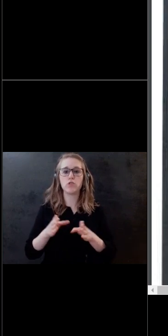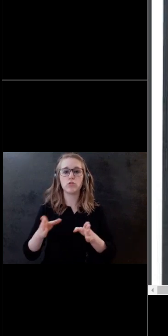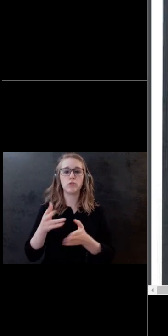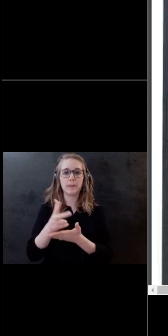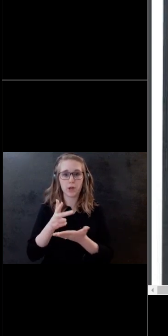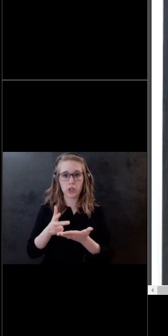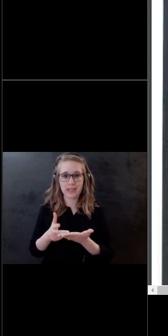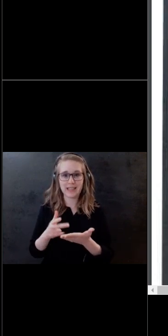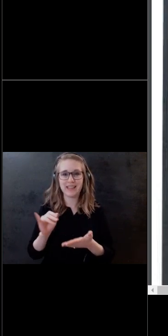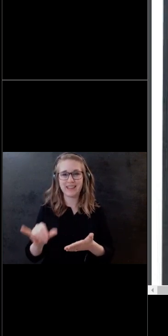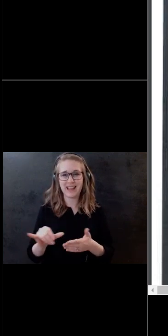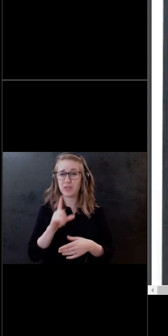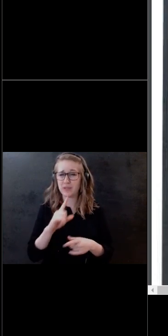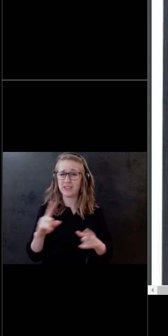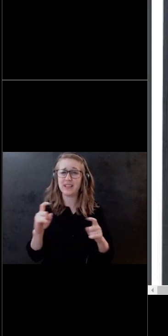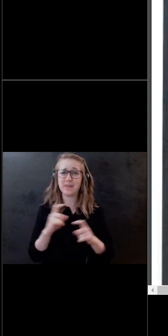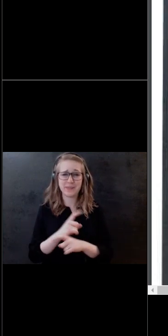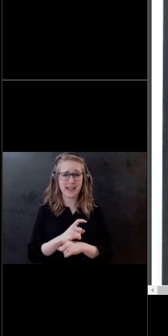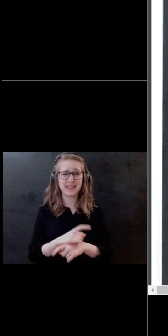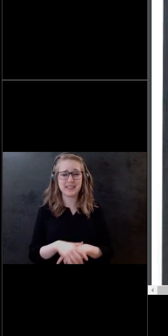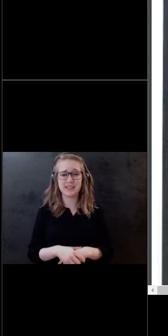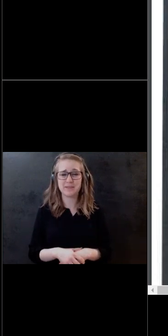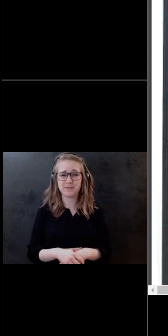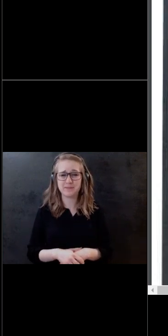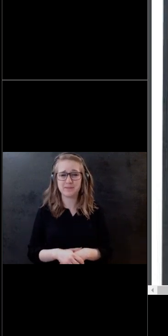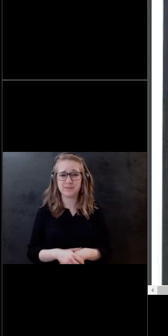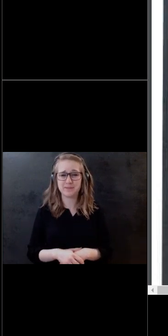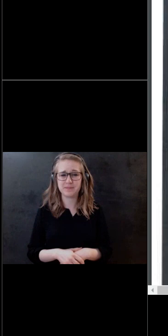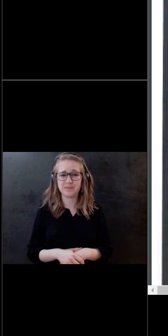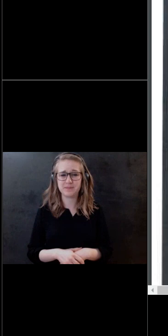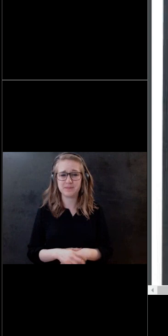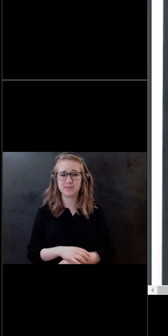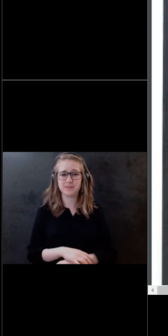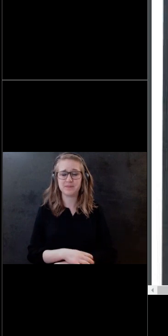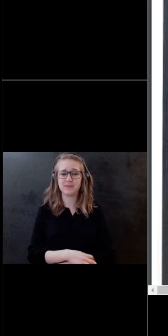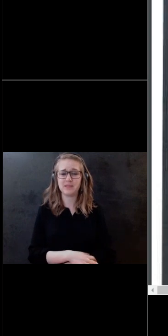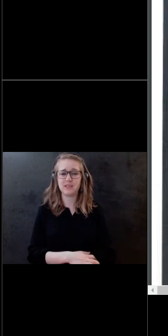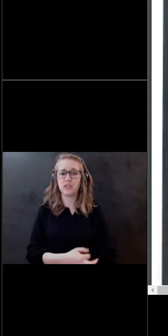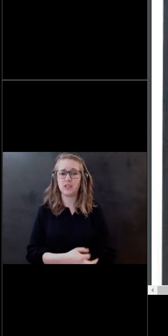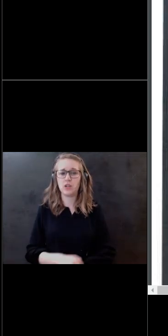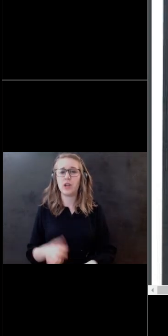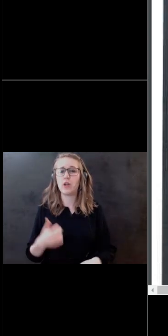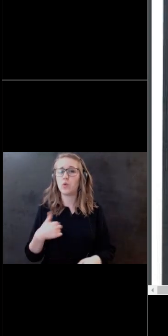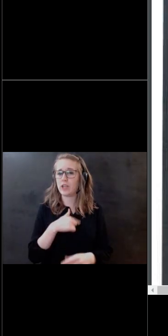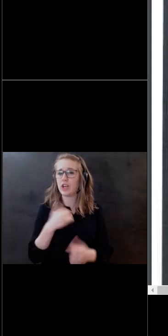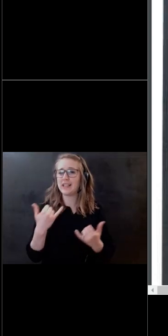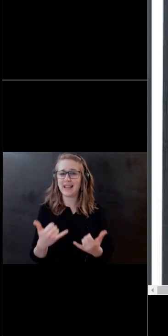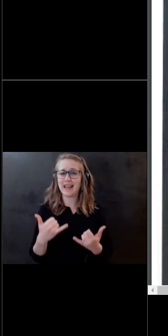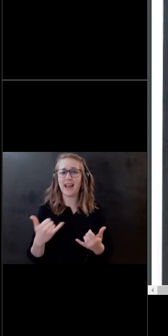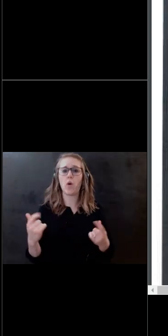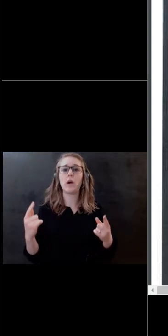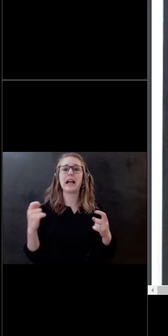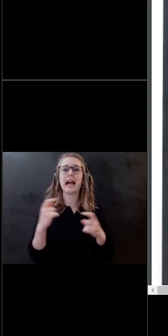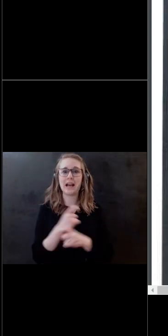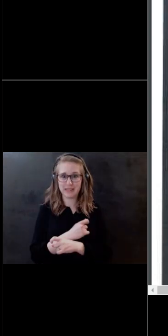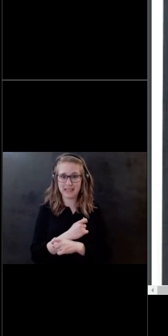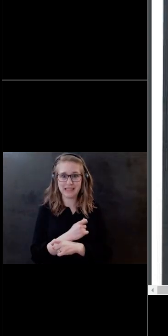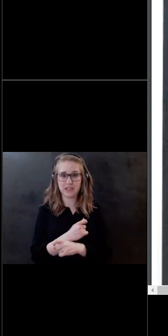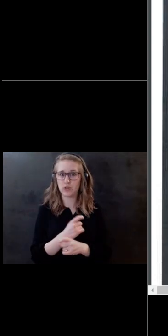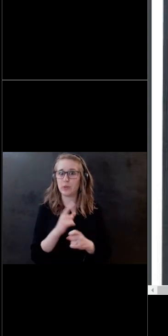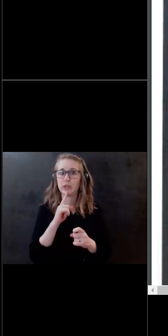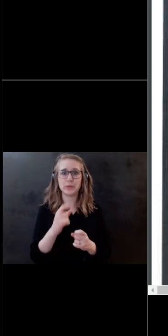know, this is very complex, and this, I think we are complicating it to a point that we have a lot of